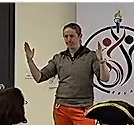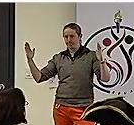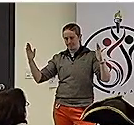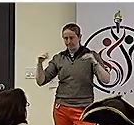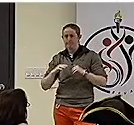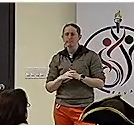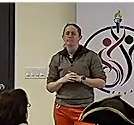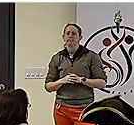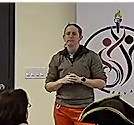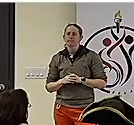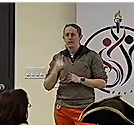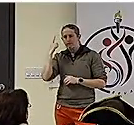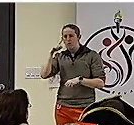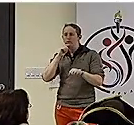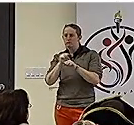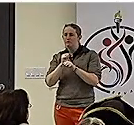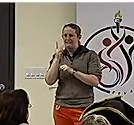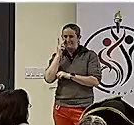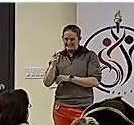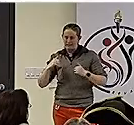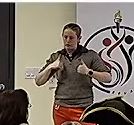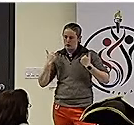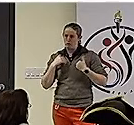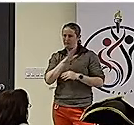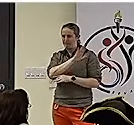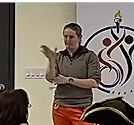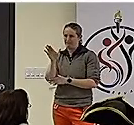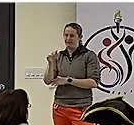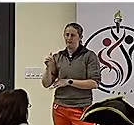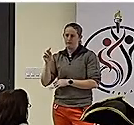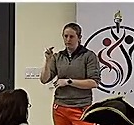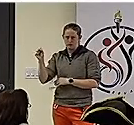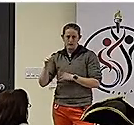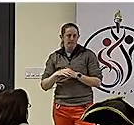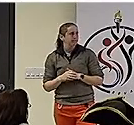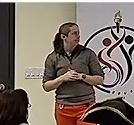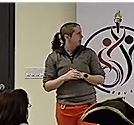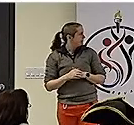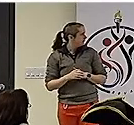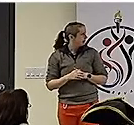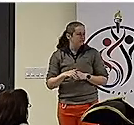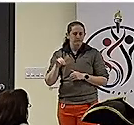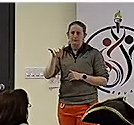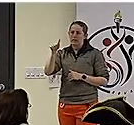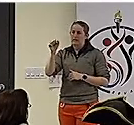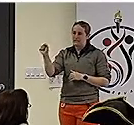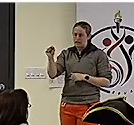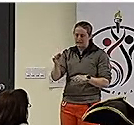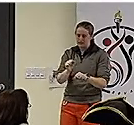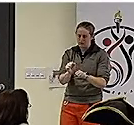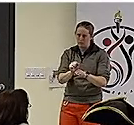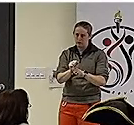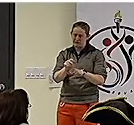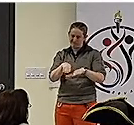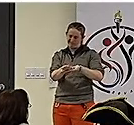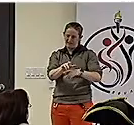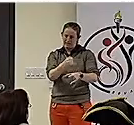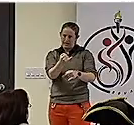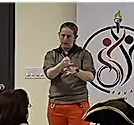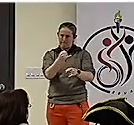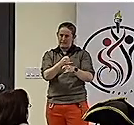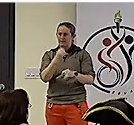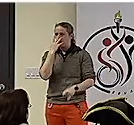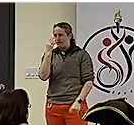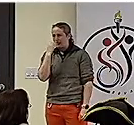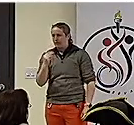This year, we are presenting the Youth Champion Award to Yash Jawad. Yash's work aims to positively impact the campus and broader community of Woodville